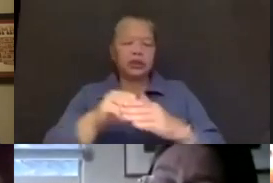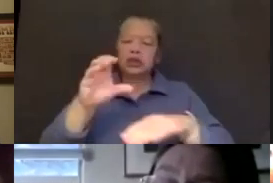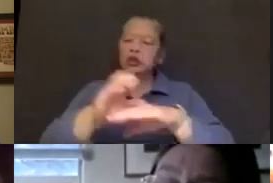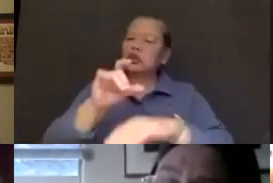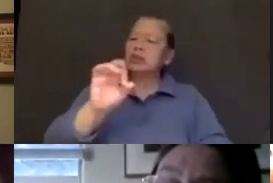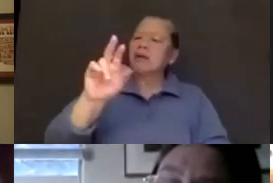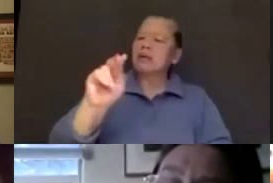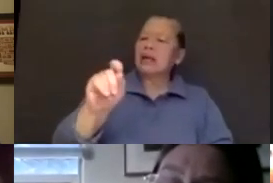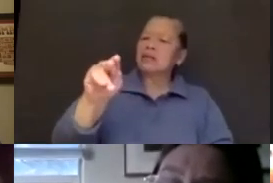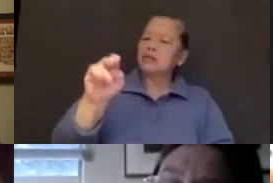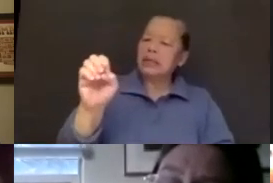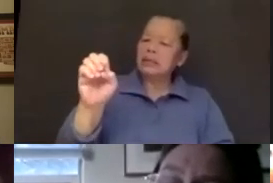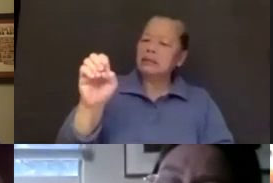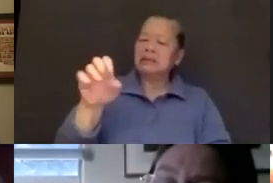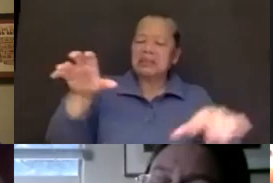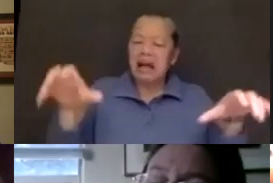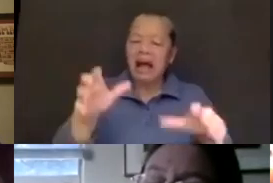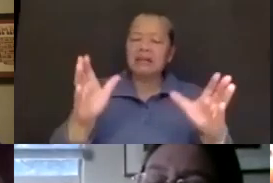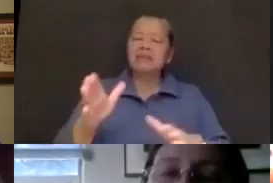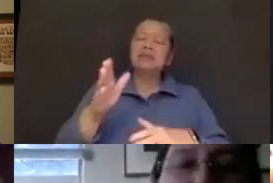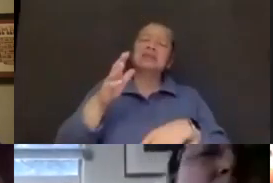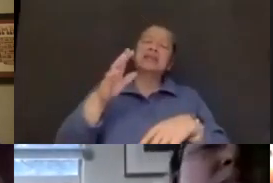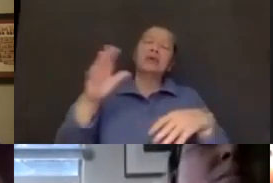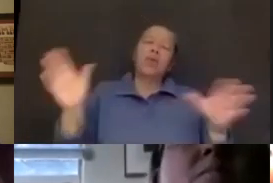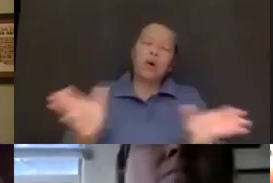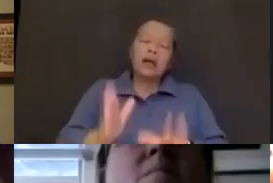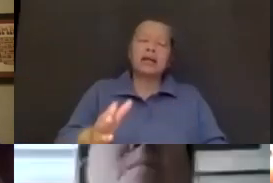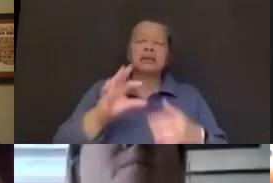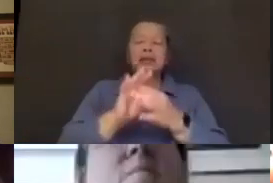organizer connected with the Kansas Poor People's Campaign.